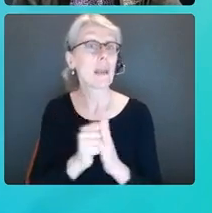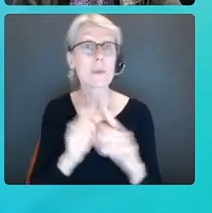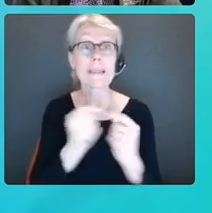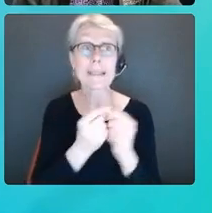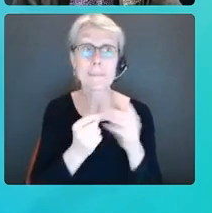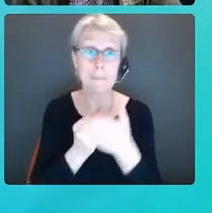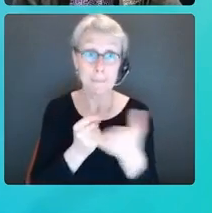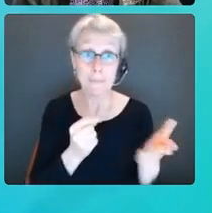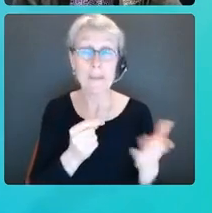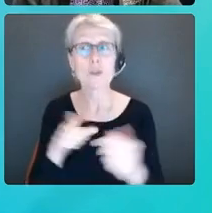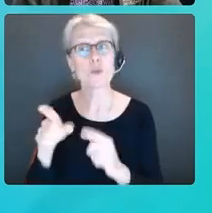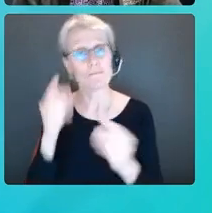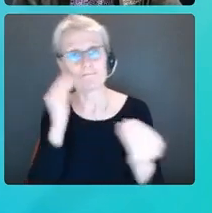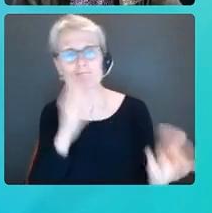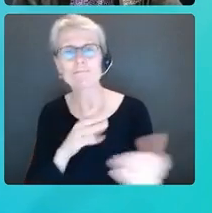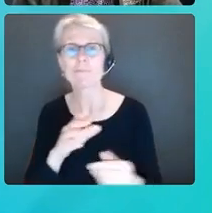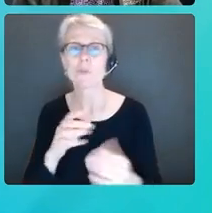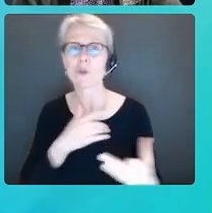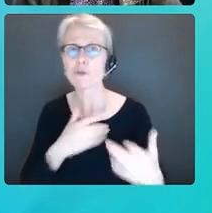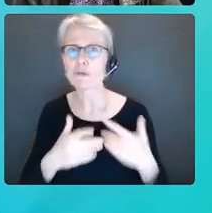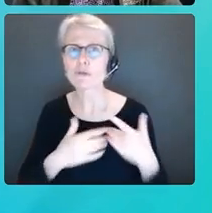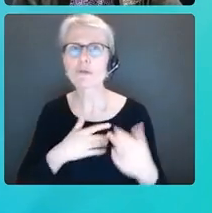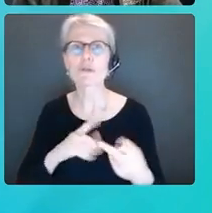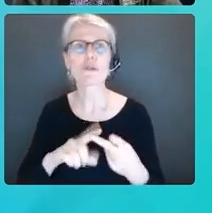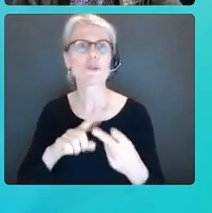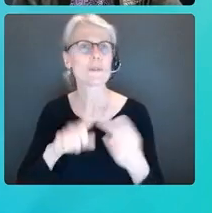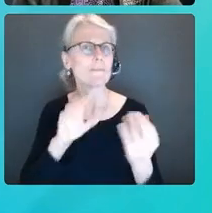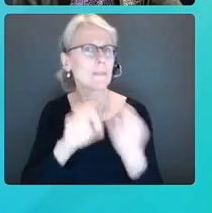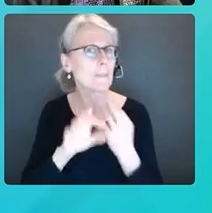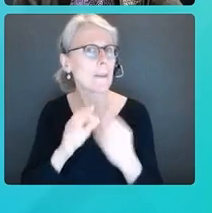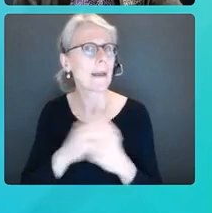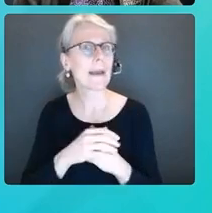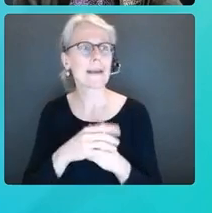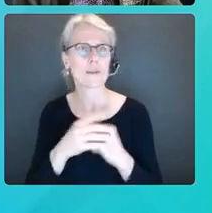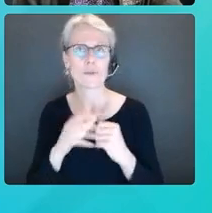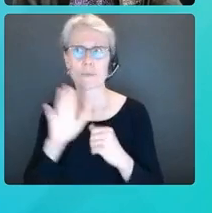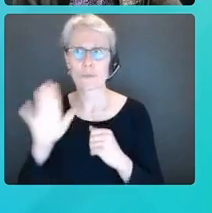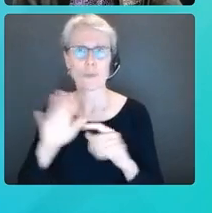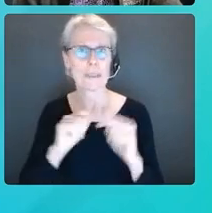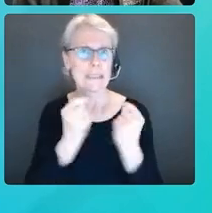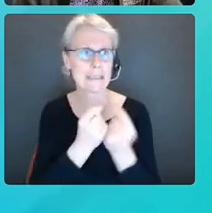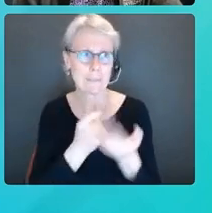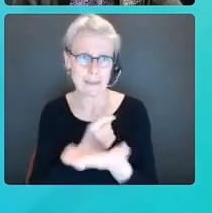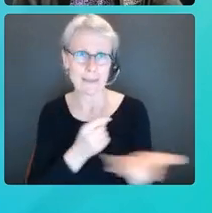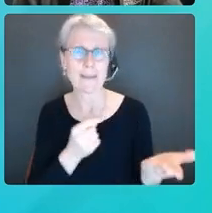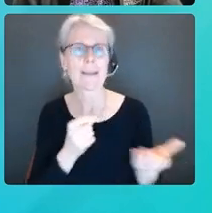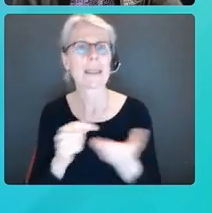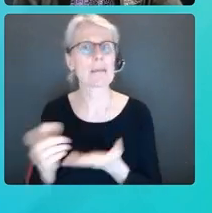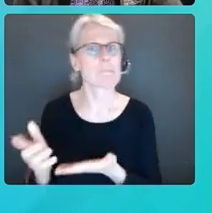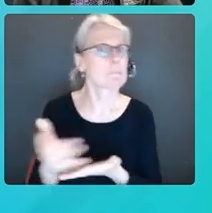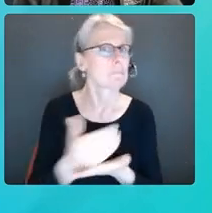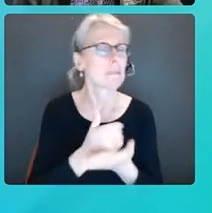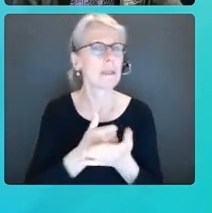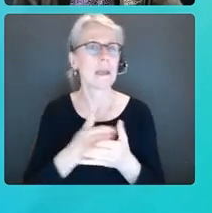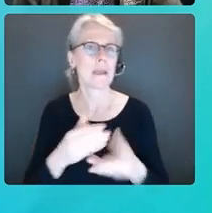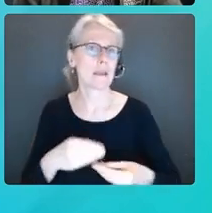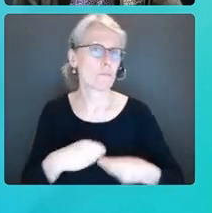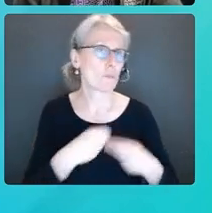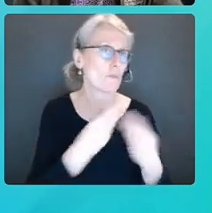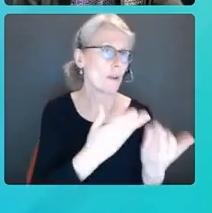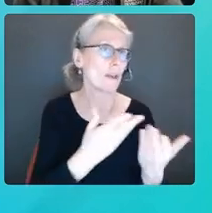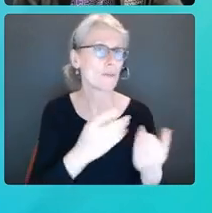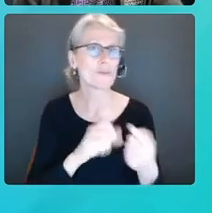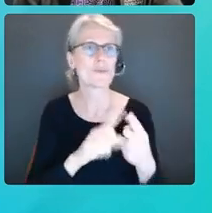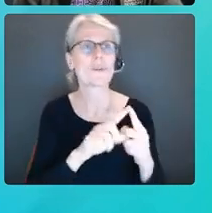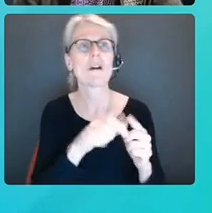that you're relaying some of your concerns as well as feedback back to the team so they can take your exact use cases and provide that along to the team.